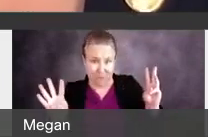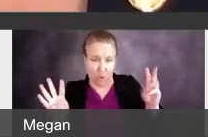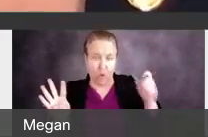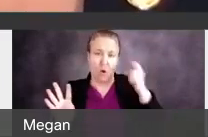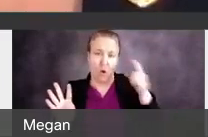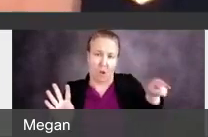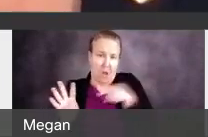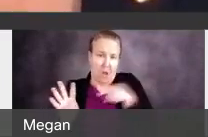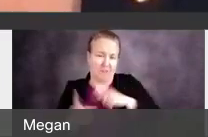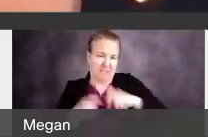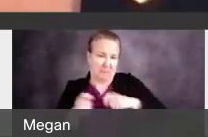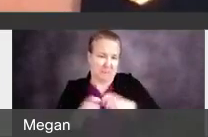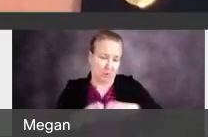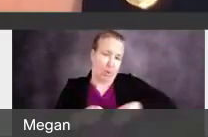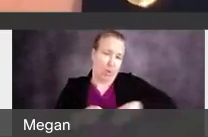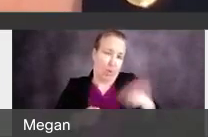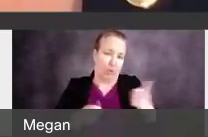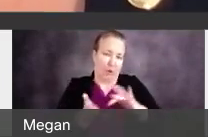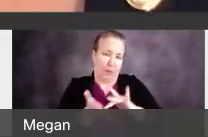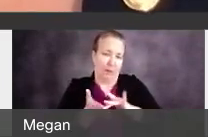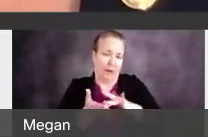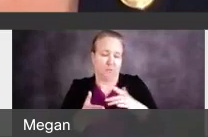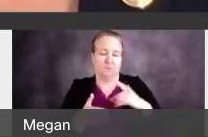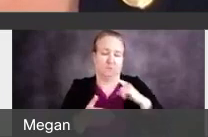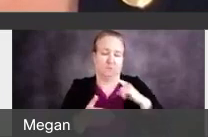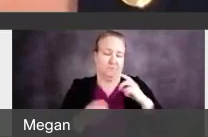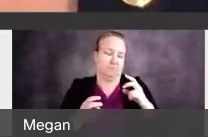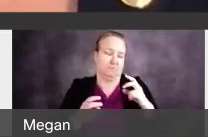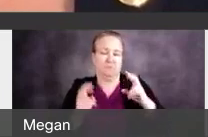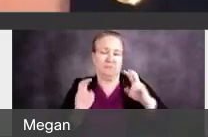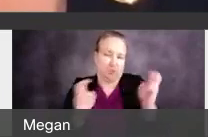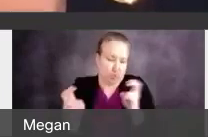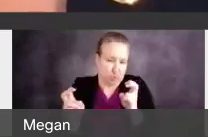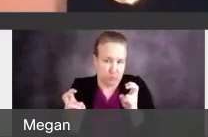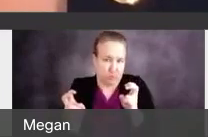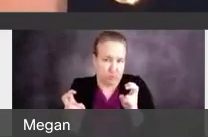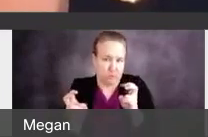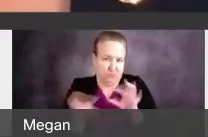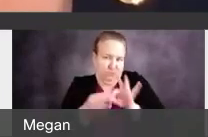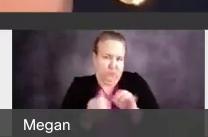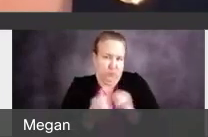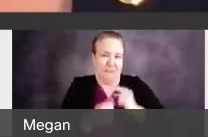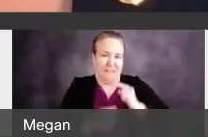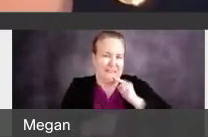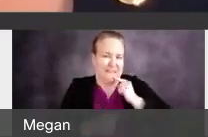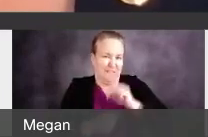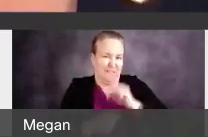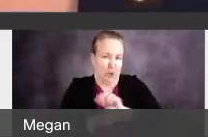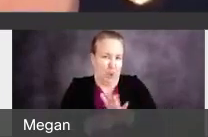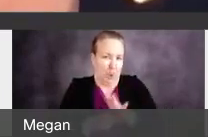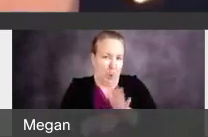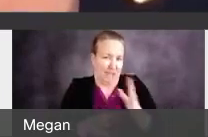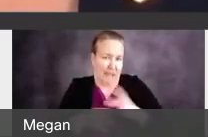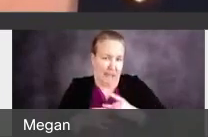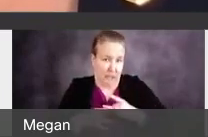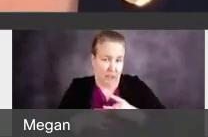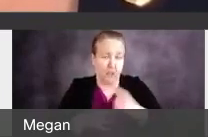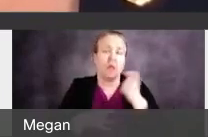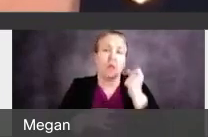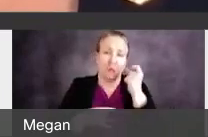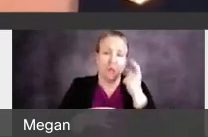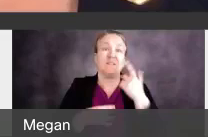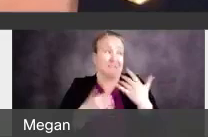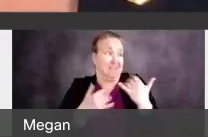specific underlying medical conditions known to be associated with severe cases of COVID-19 are all